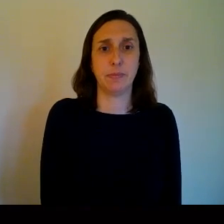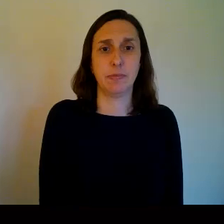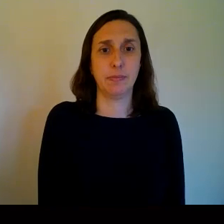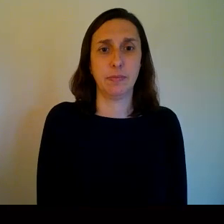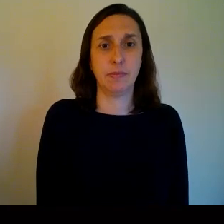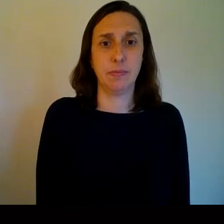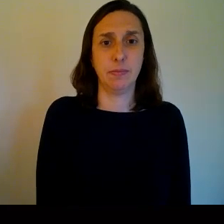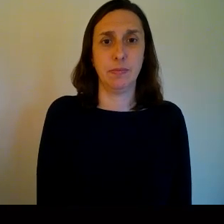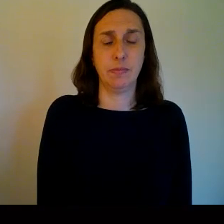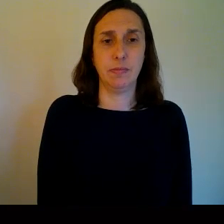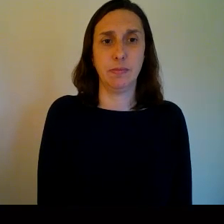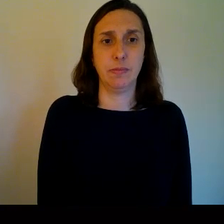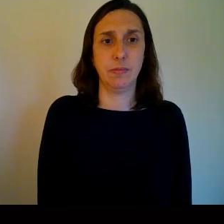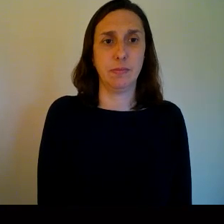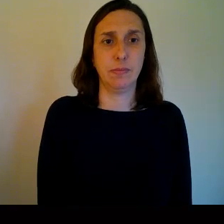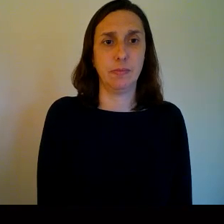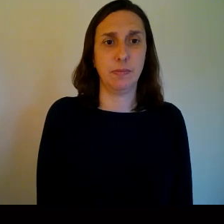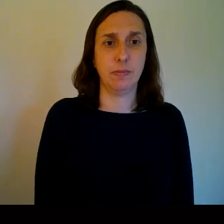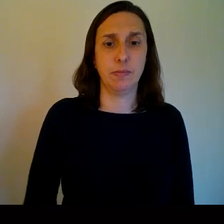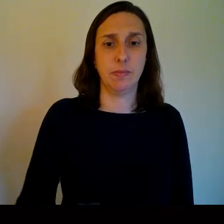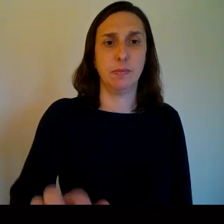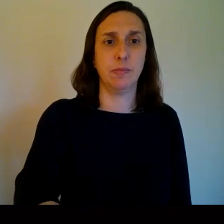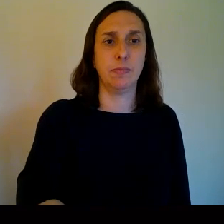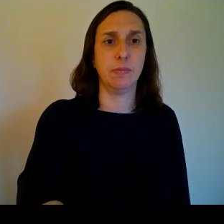All right, well, let's do this as